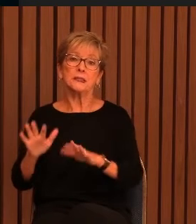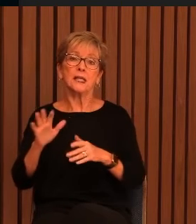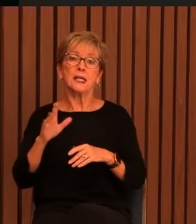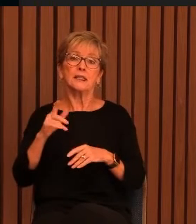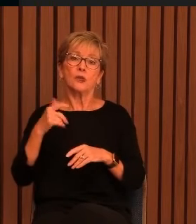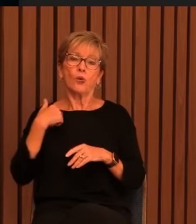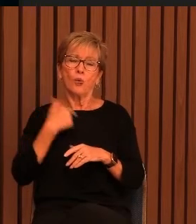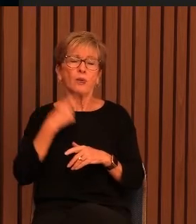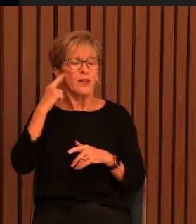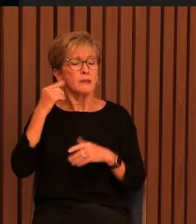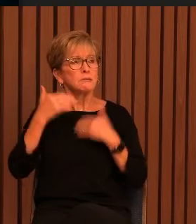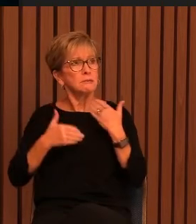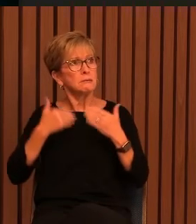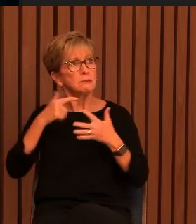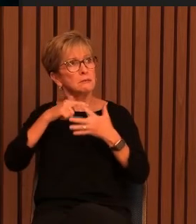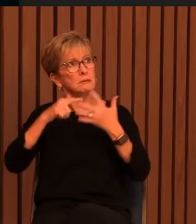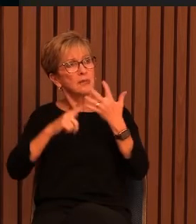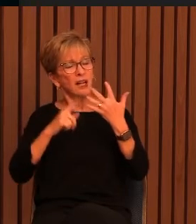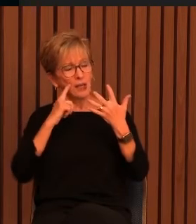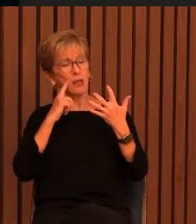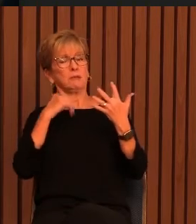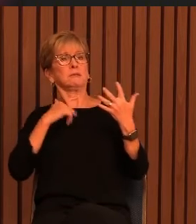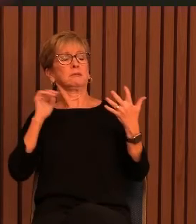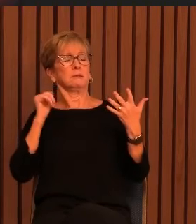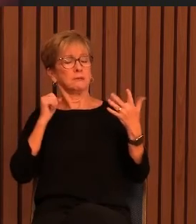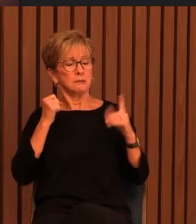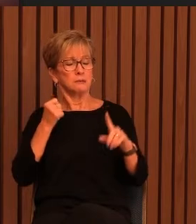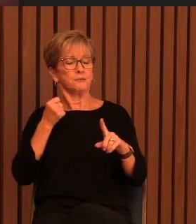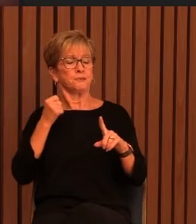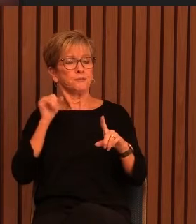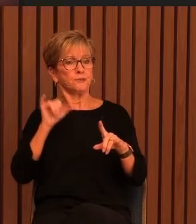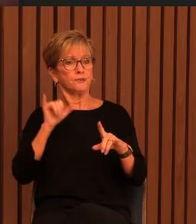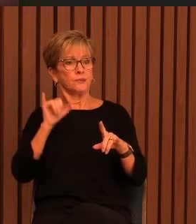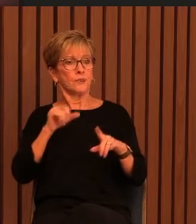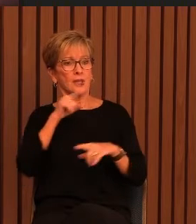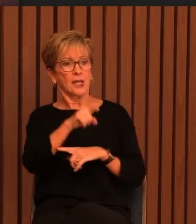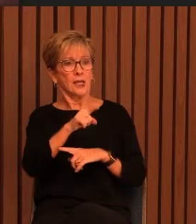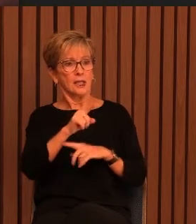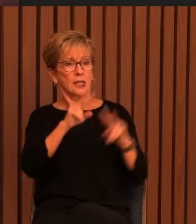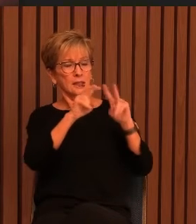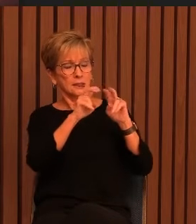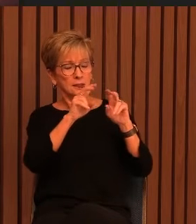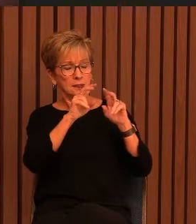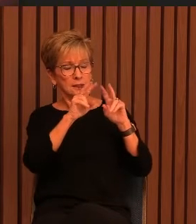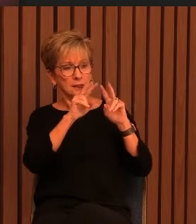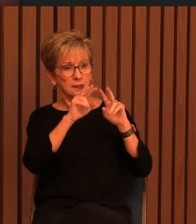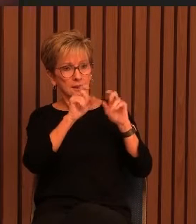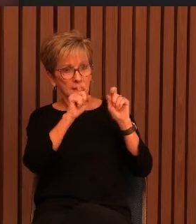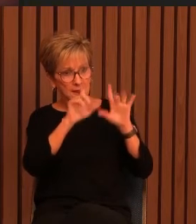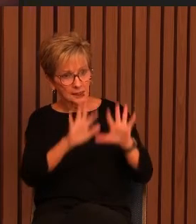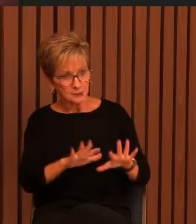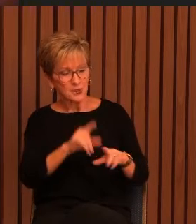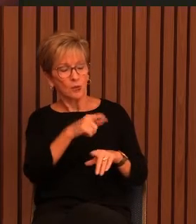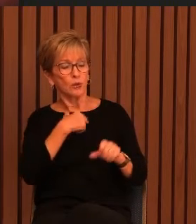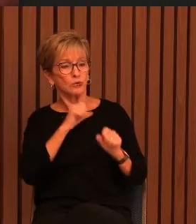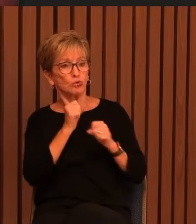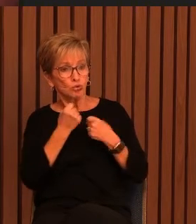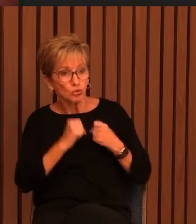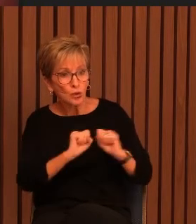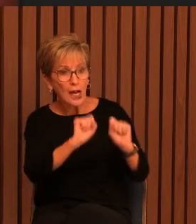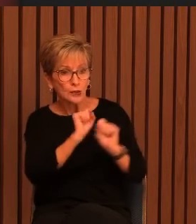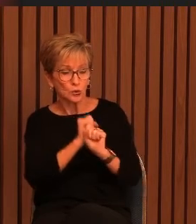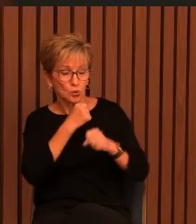we were walking through it, it was a contrast to me. The assessment environment that we currently create